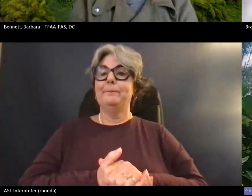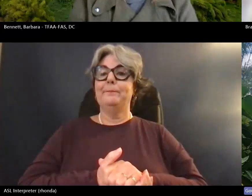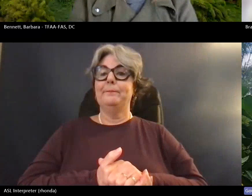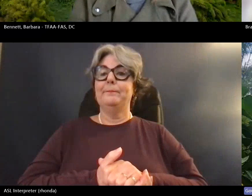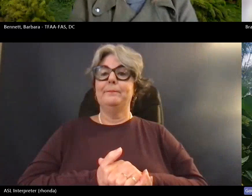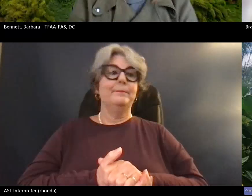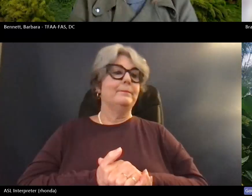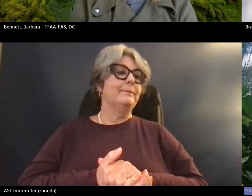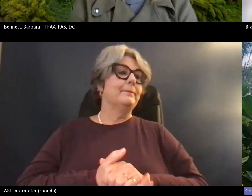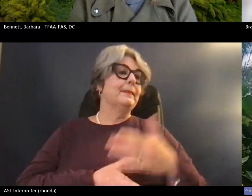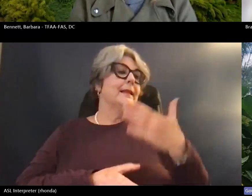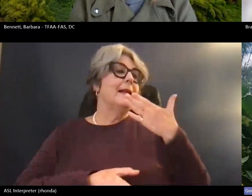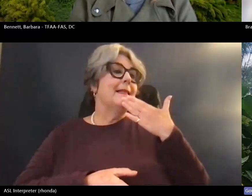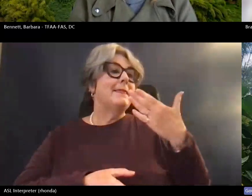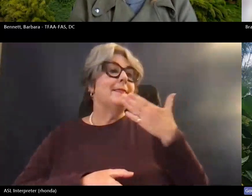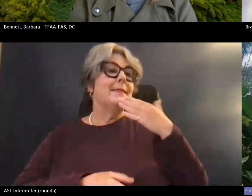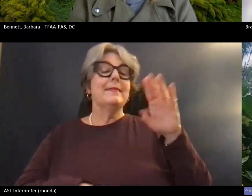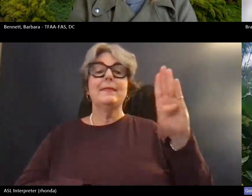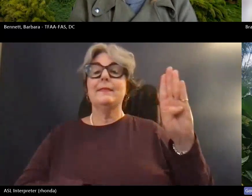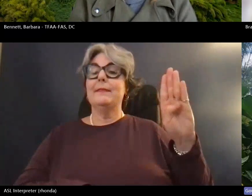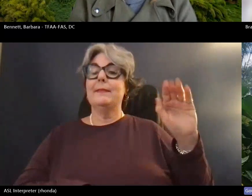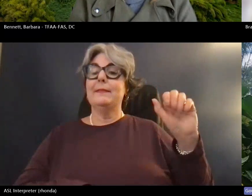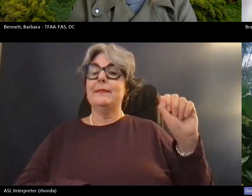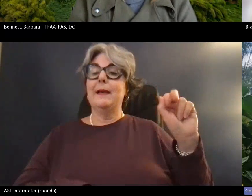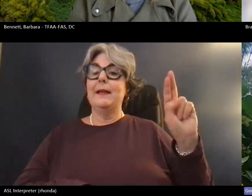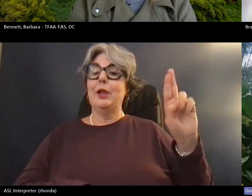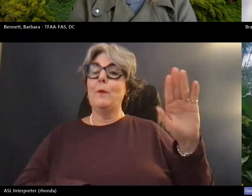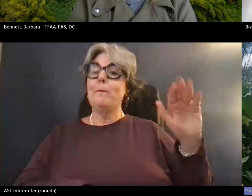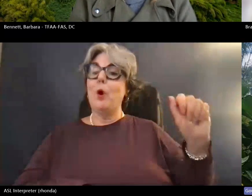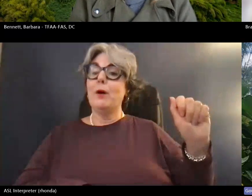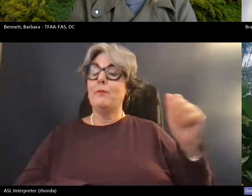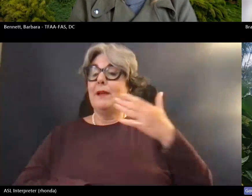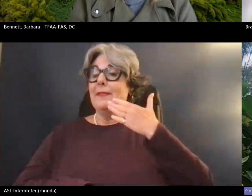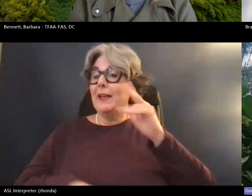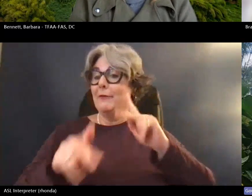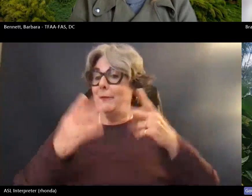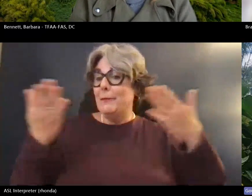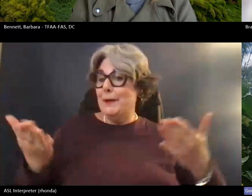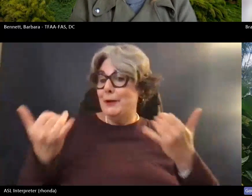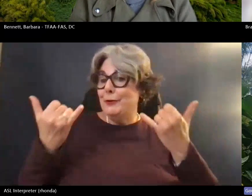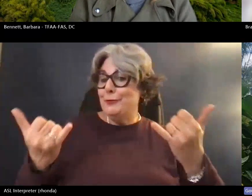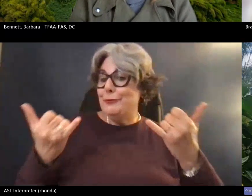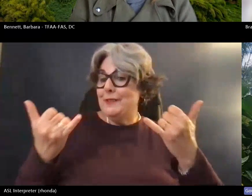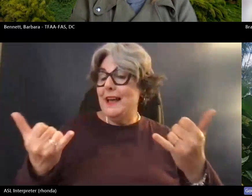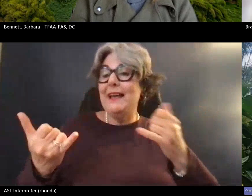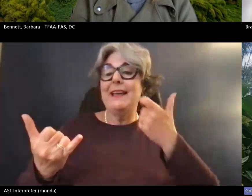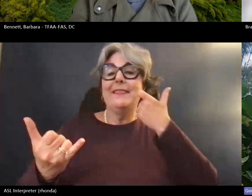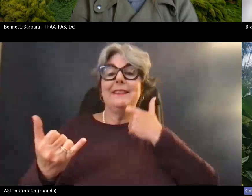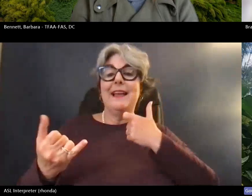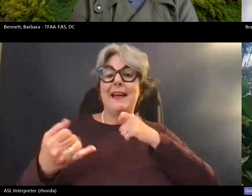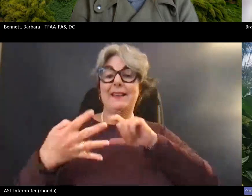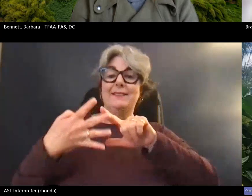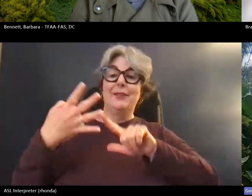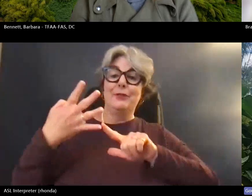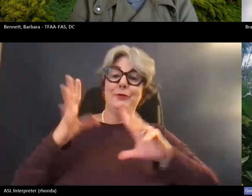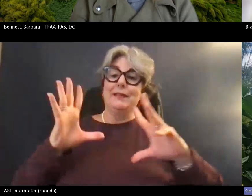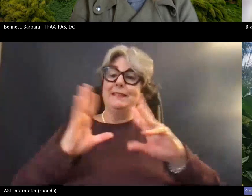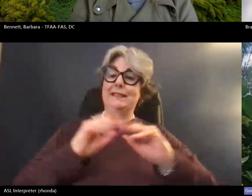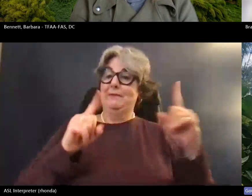Well, thanks, Barbara. I really appreciate everybody that has participated today and over the last 4 seminars.